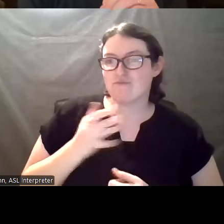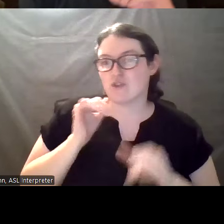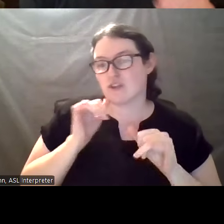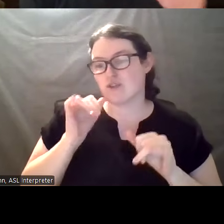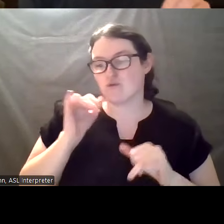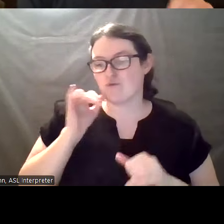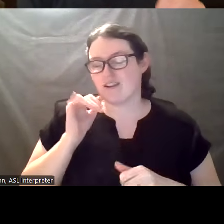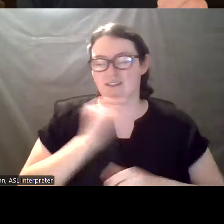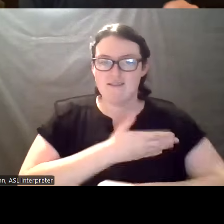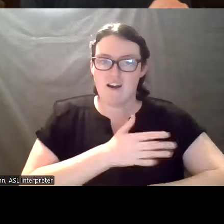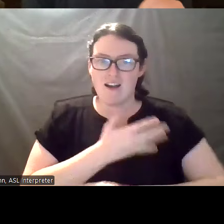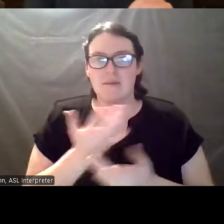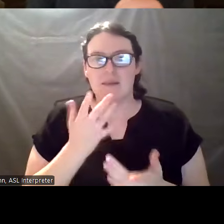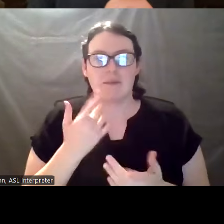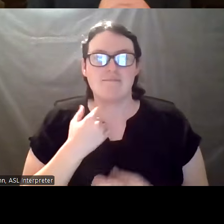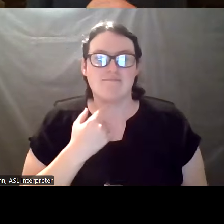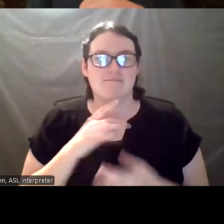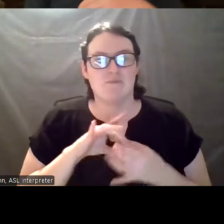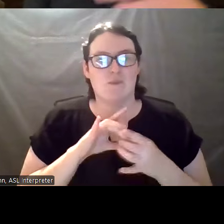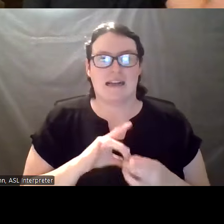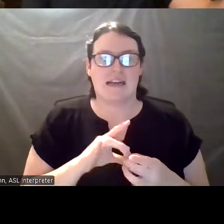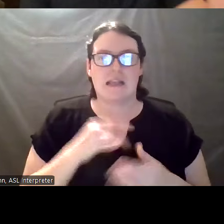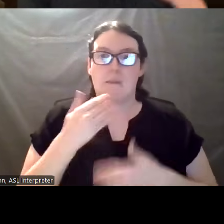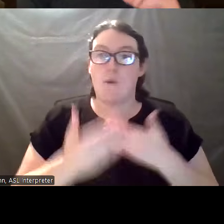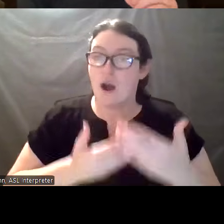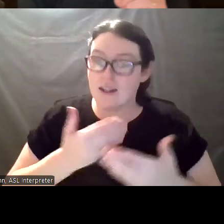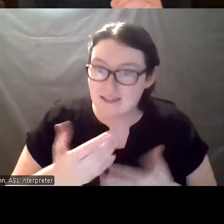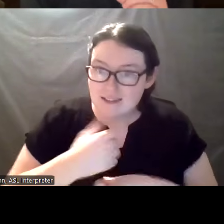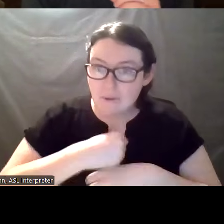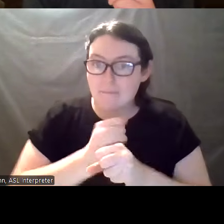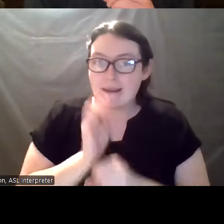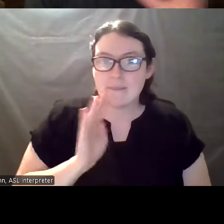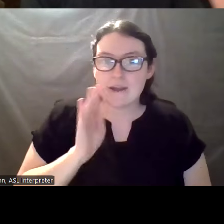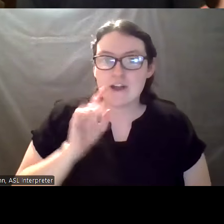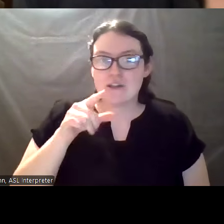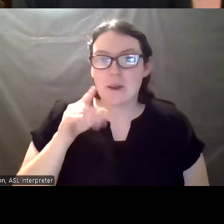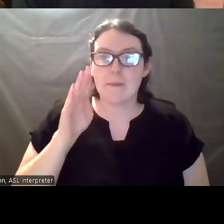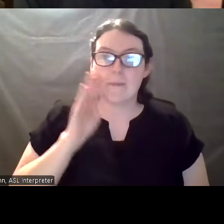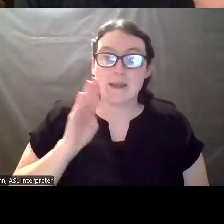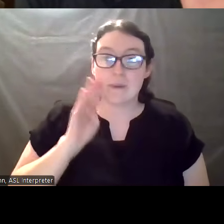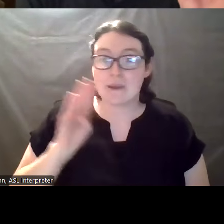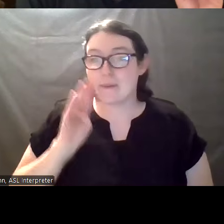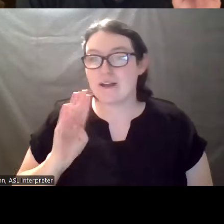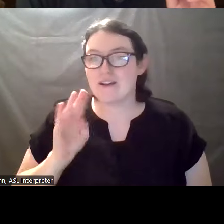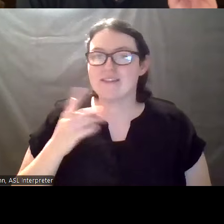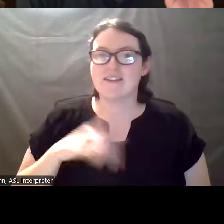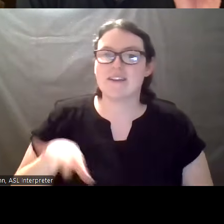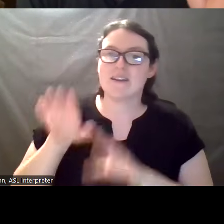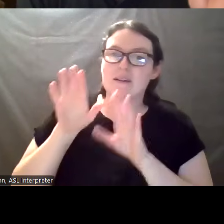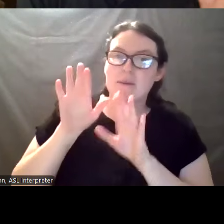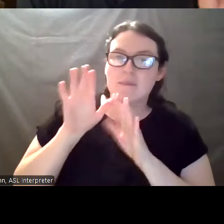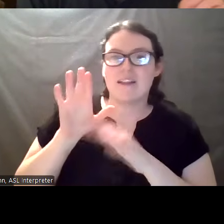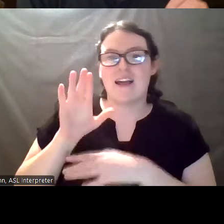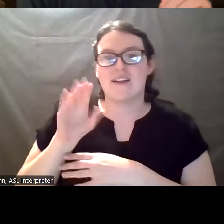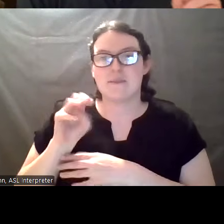songs that also have something to tell us about the brewing of beer, like this one at the top, beer, beer, beer. Lord bless Charlie Mops, the man who invented